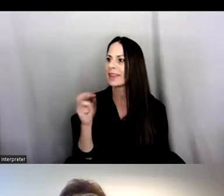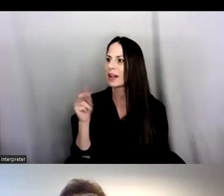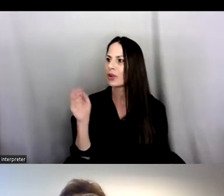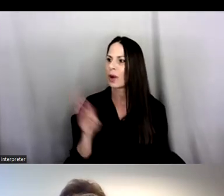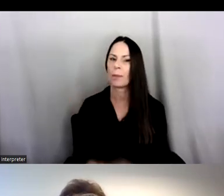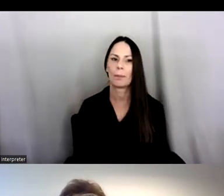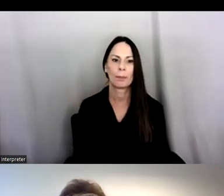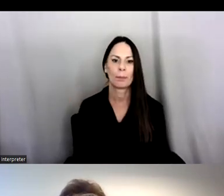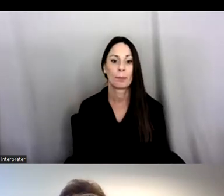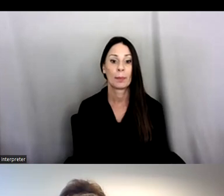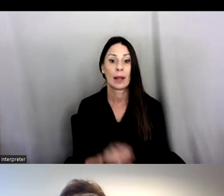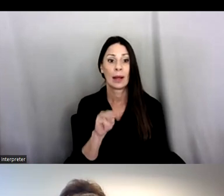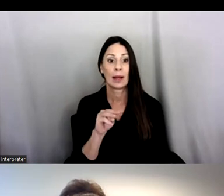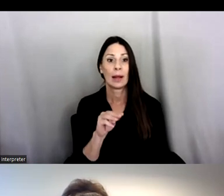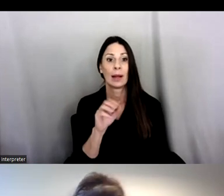Tasha?